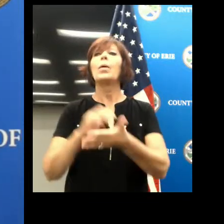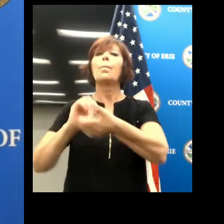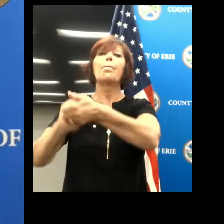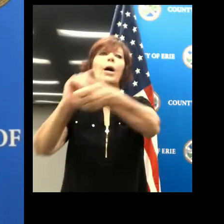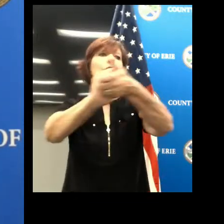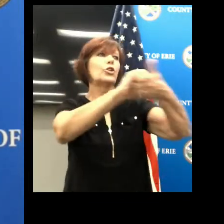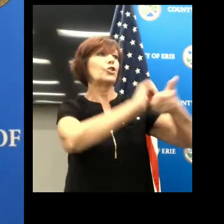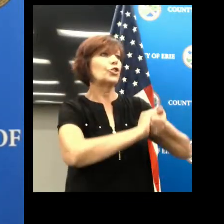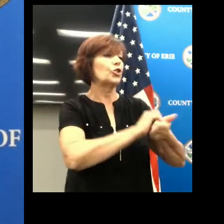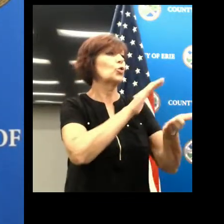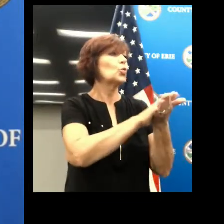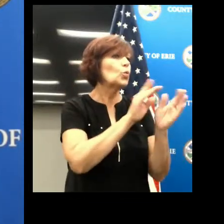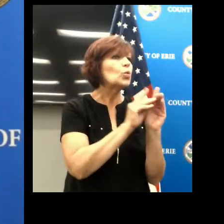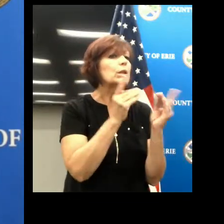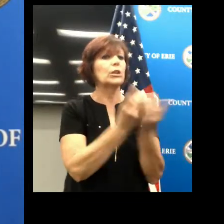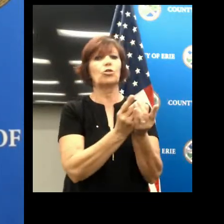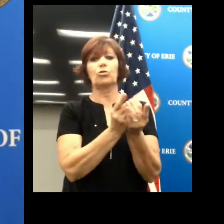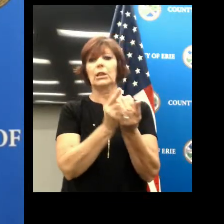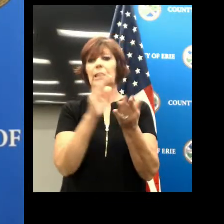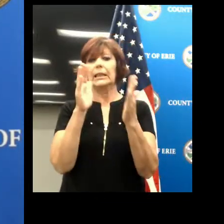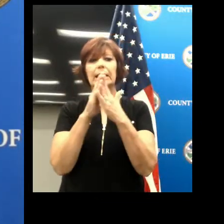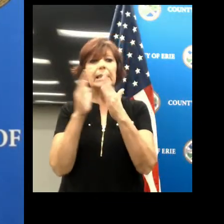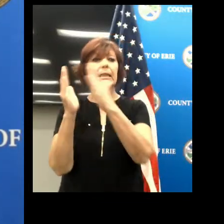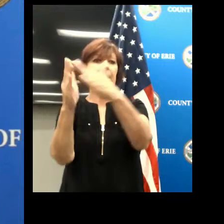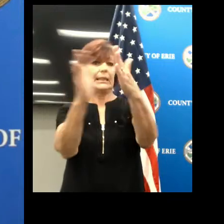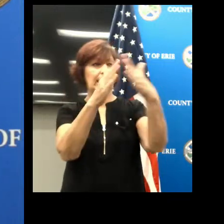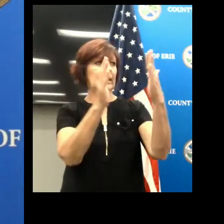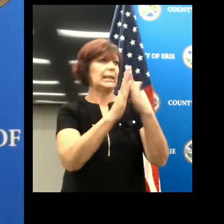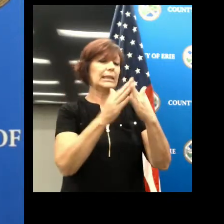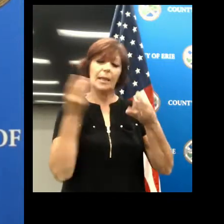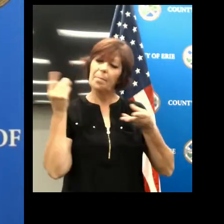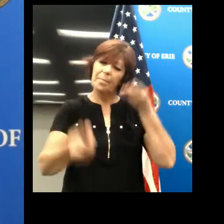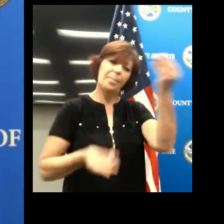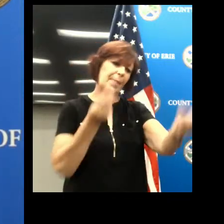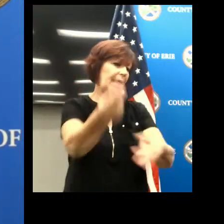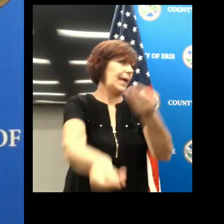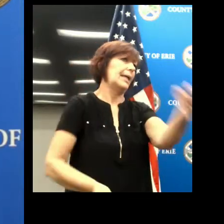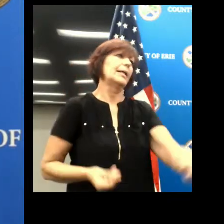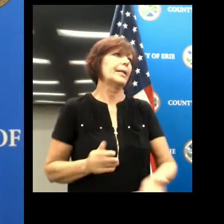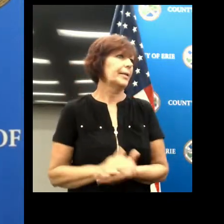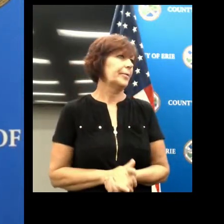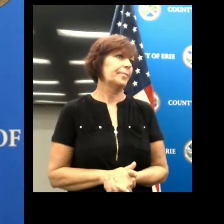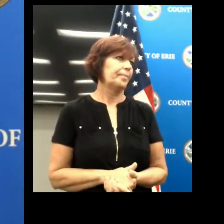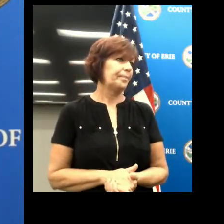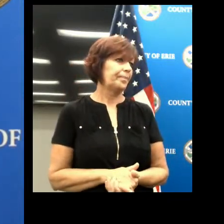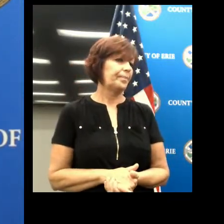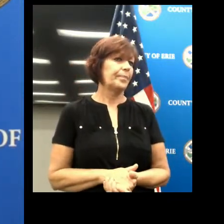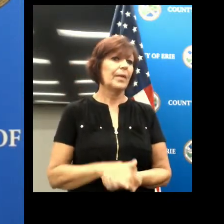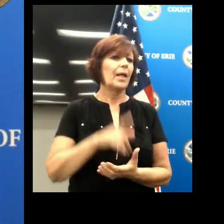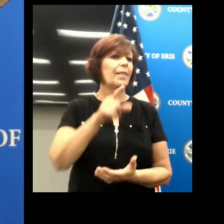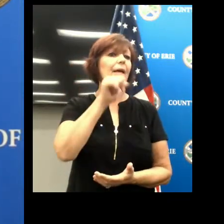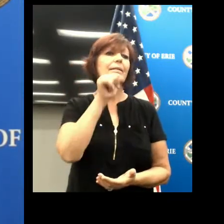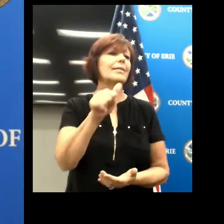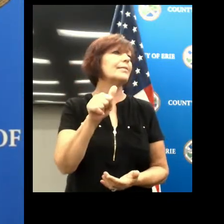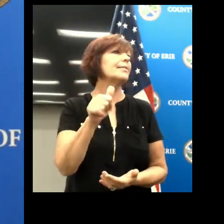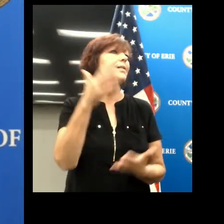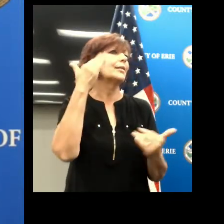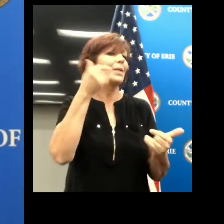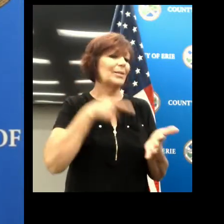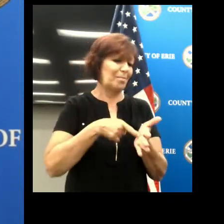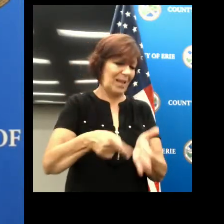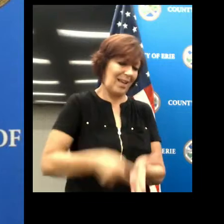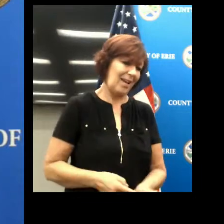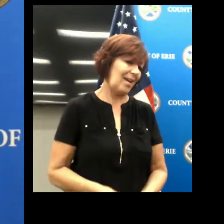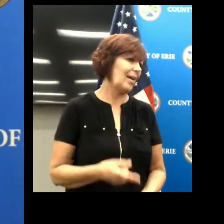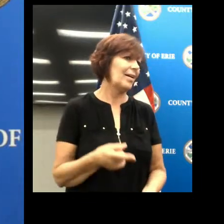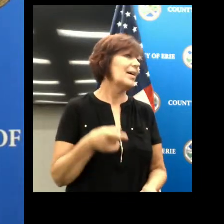locally, school districts, cities, towns, and villages, pay for the costs they've had to incur that were completely unexpected at a time when